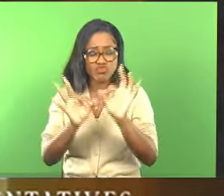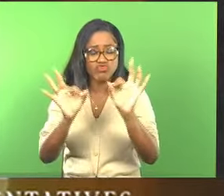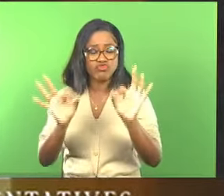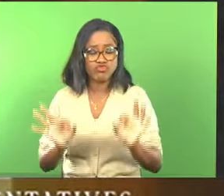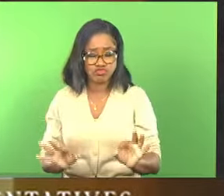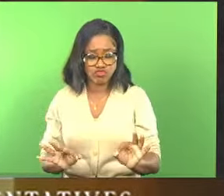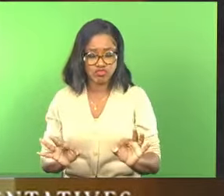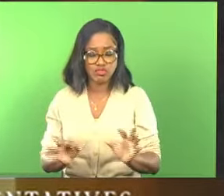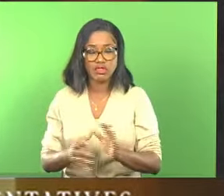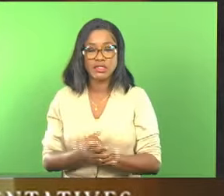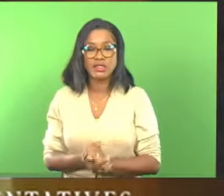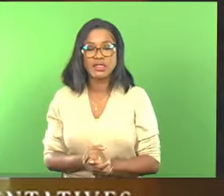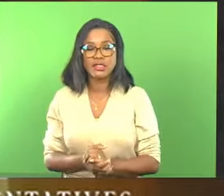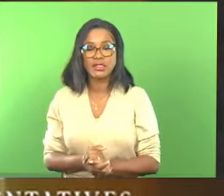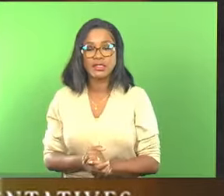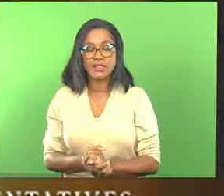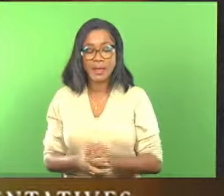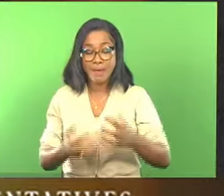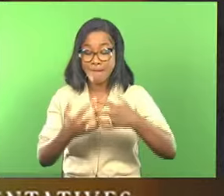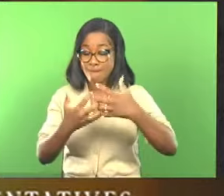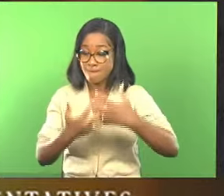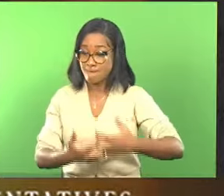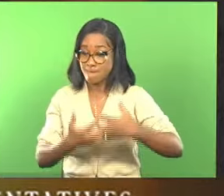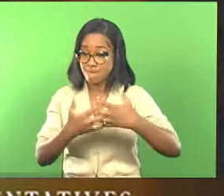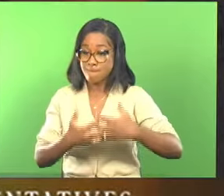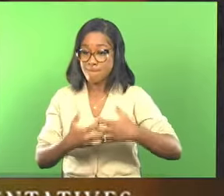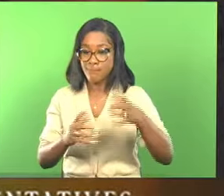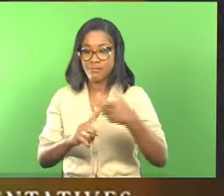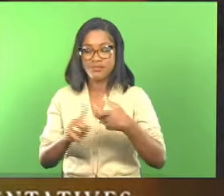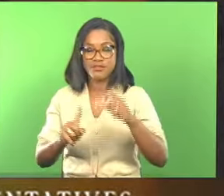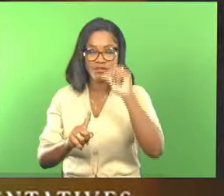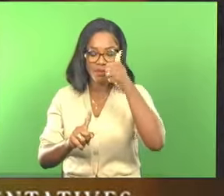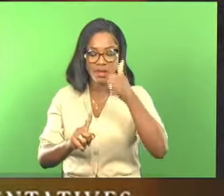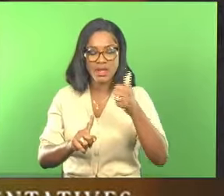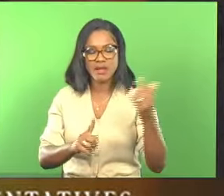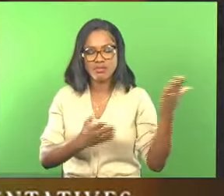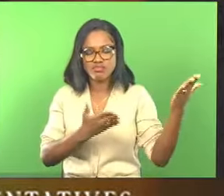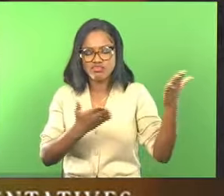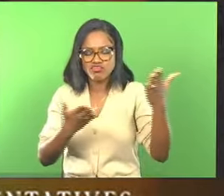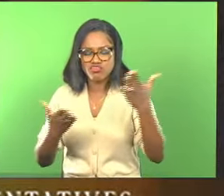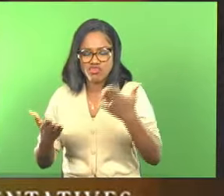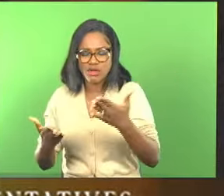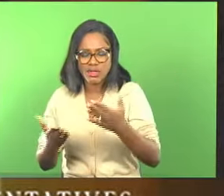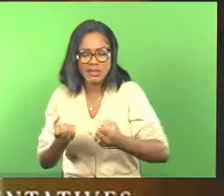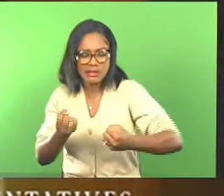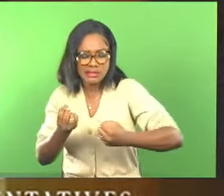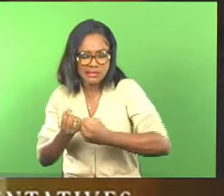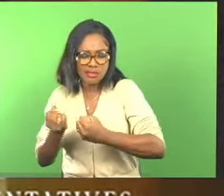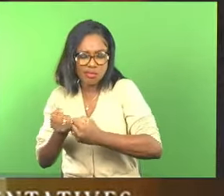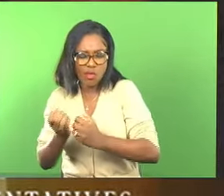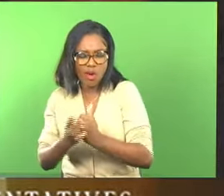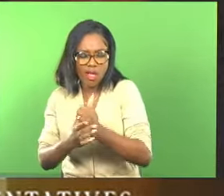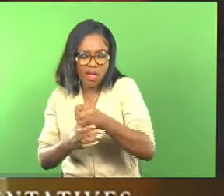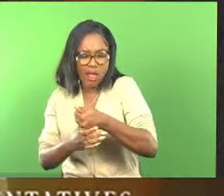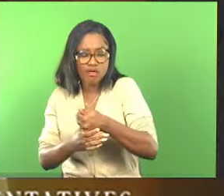Machinery from India will support your agro industry.